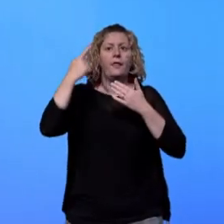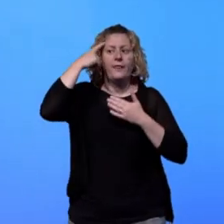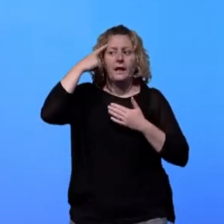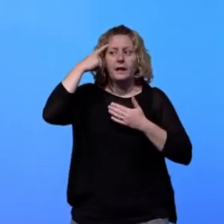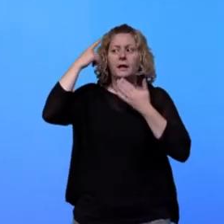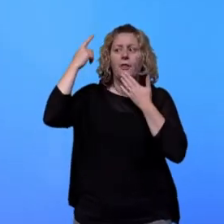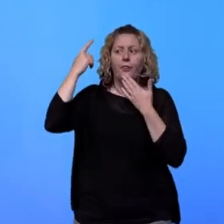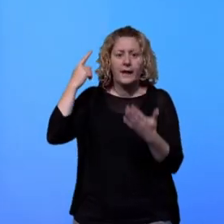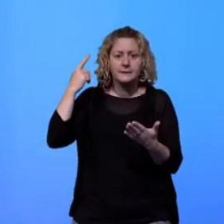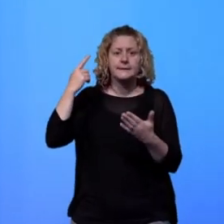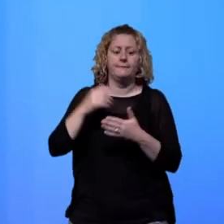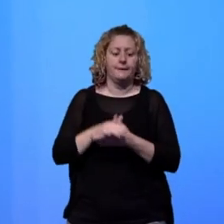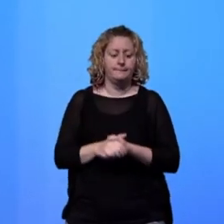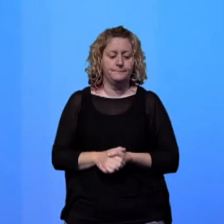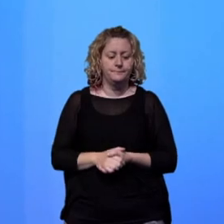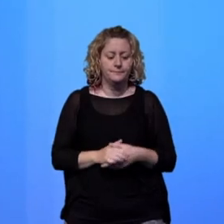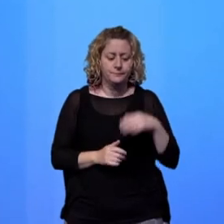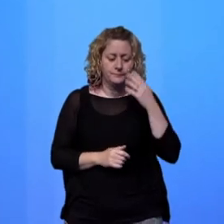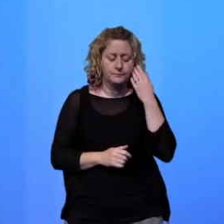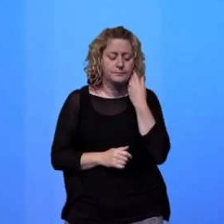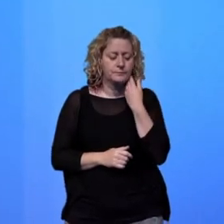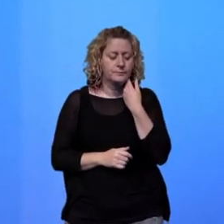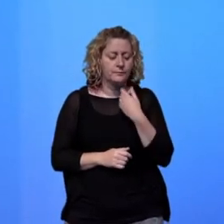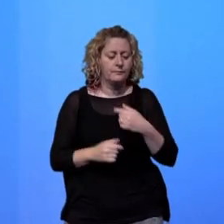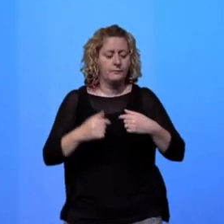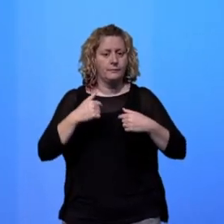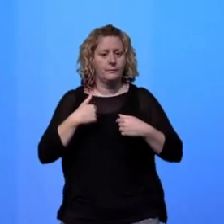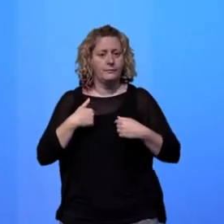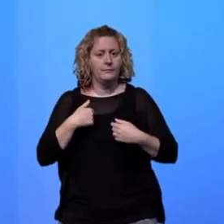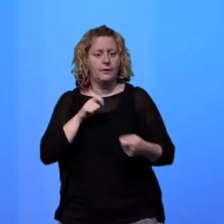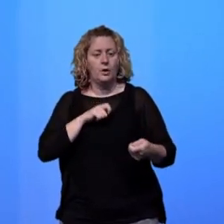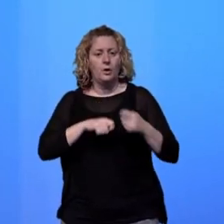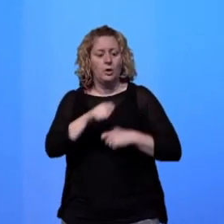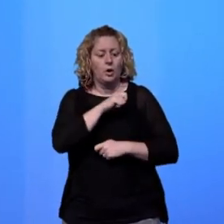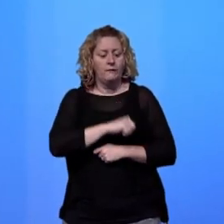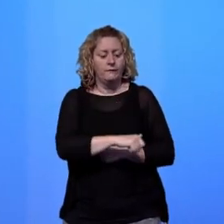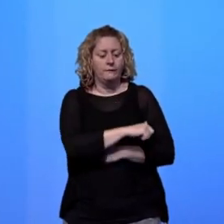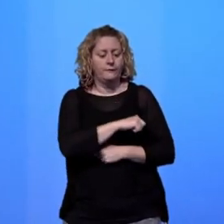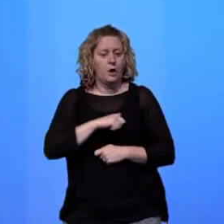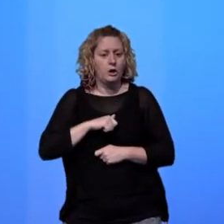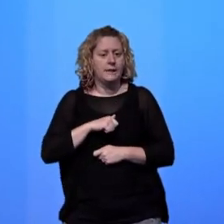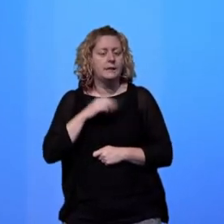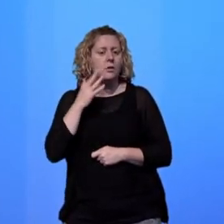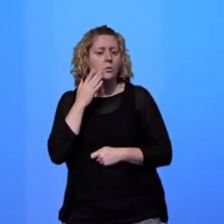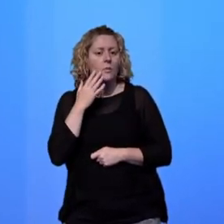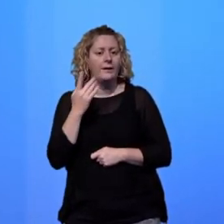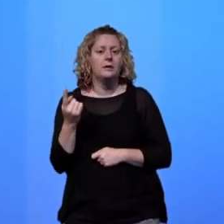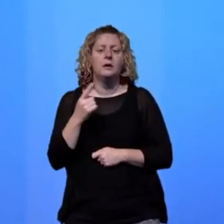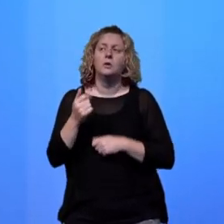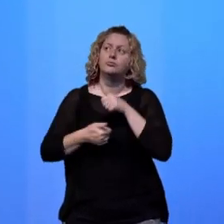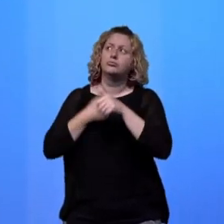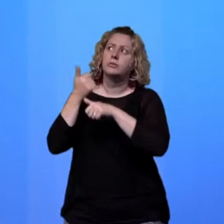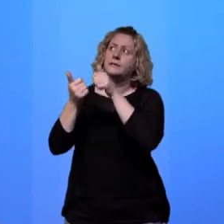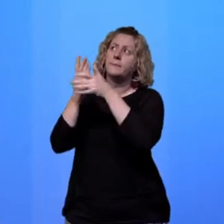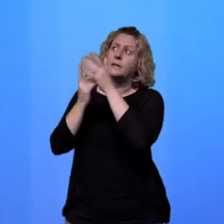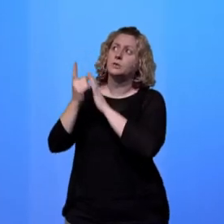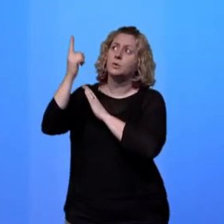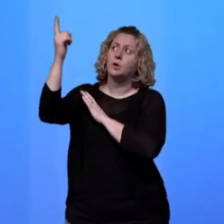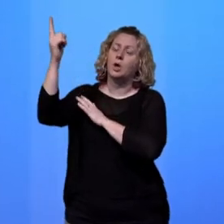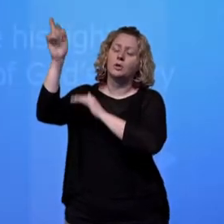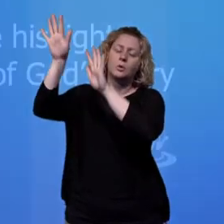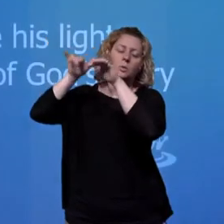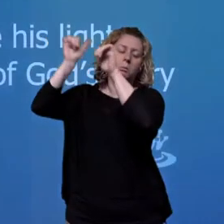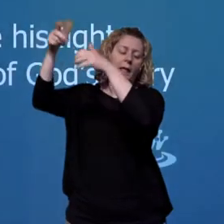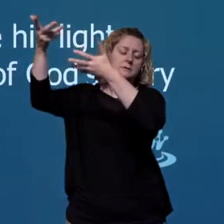these questions, and can you see them there? When was I converted? Praise be to the God and Father of our Lord Jesus Christ, who blessed us in the heavenly realms